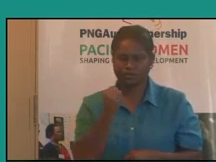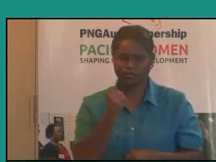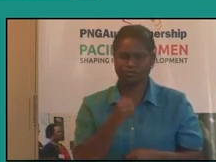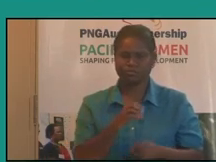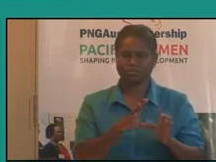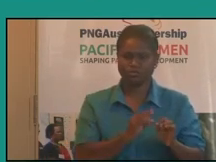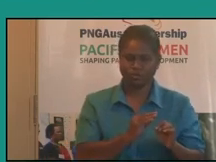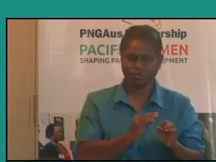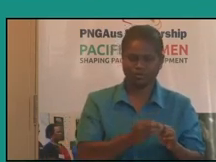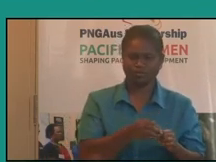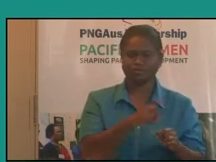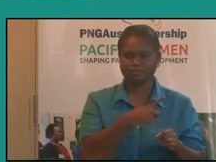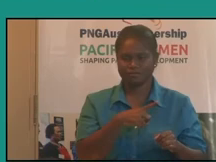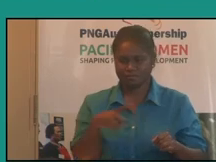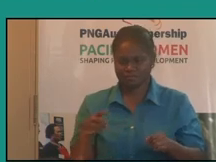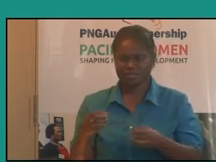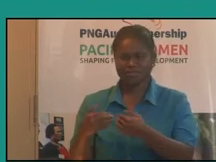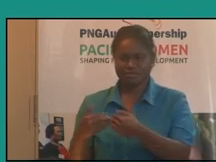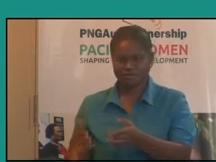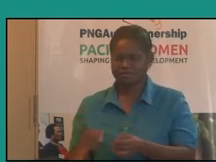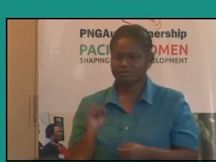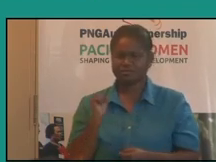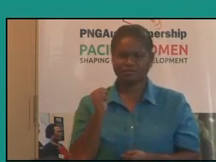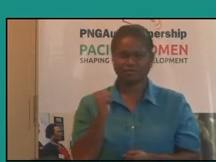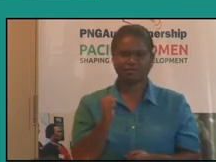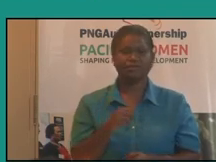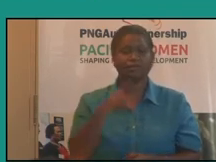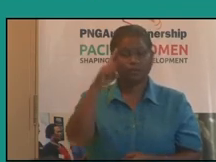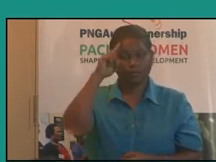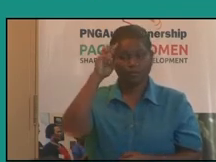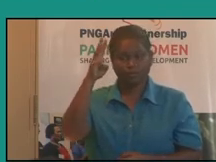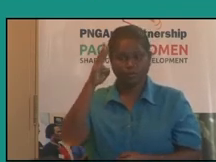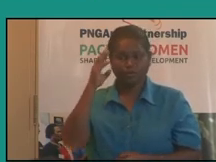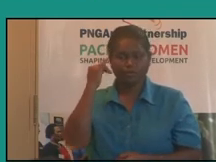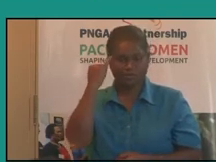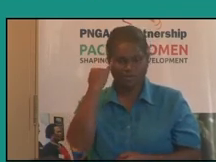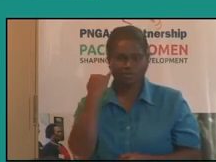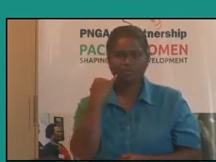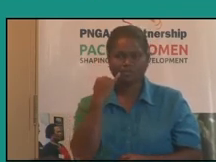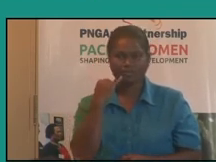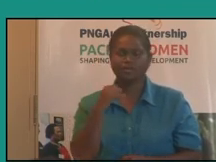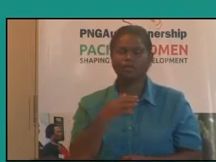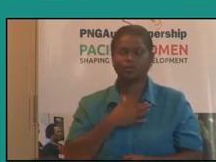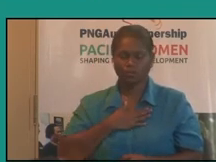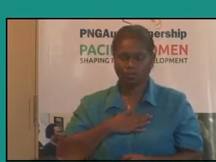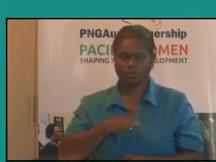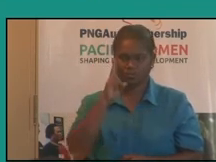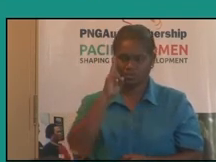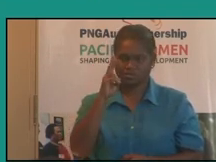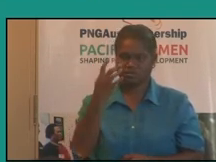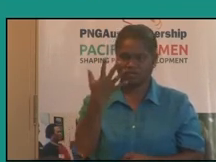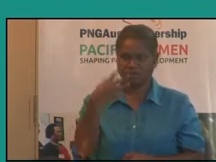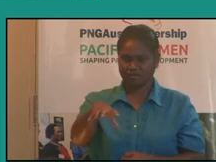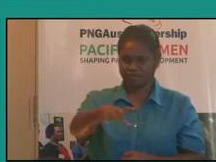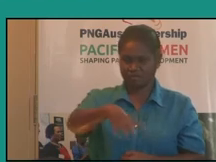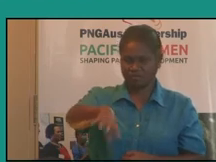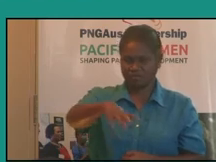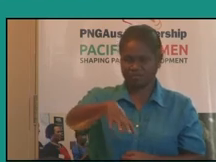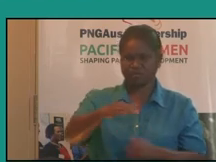highest level of political will by a Prime Minister who was very eager to see that there are five regional seats in the